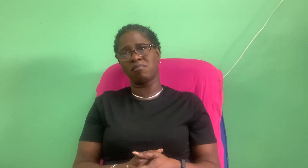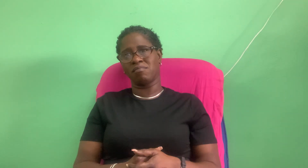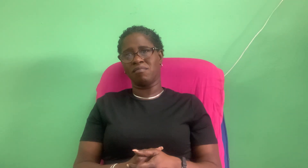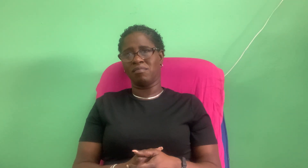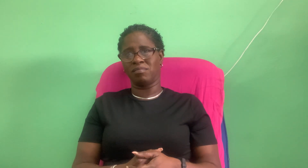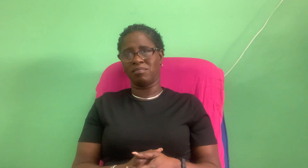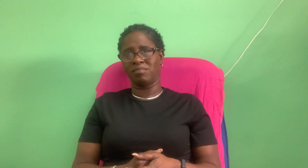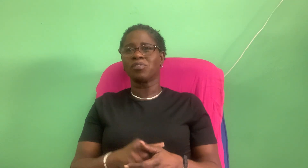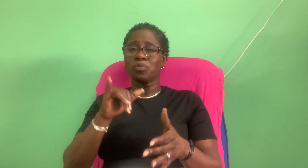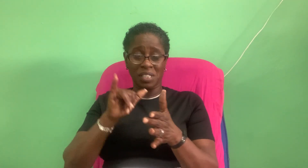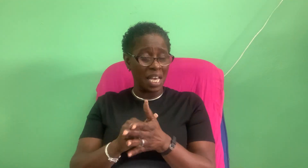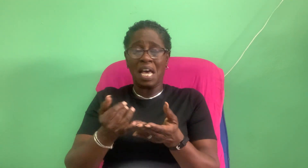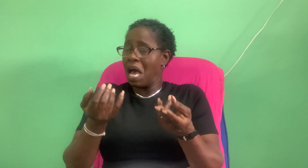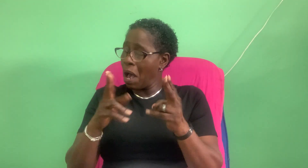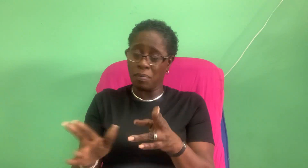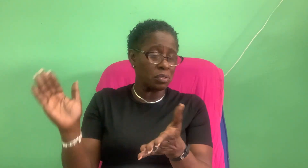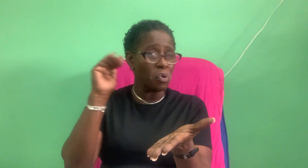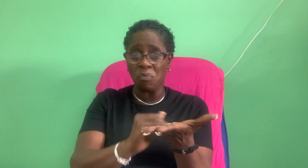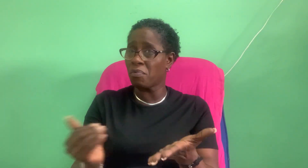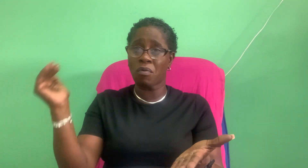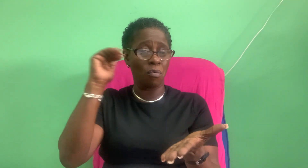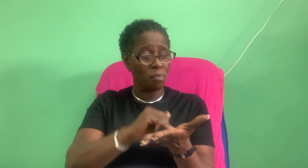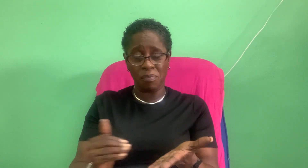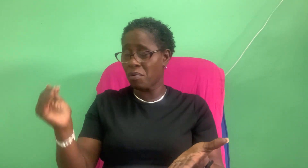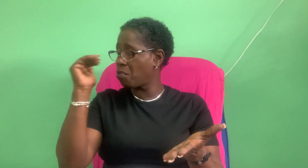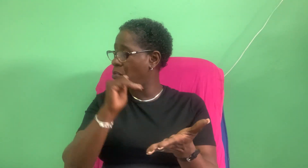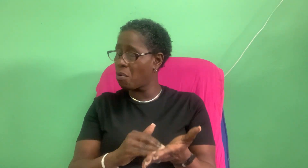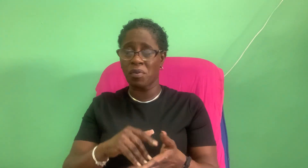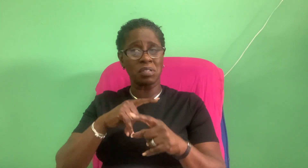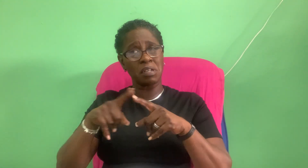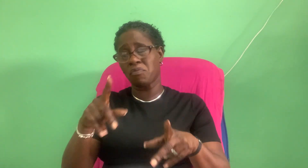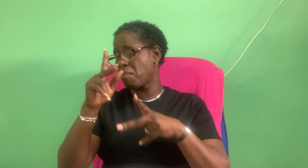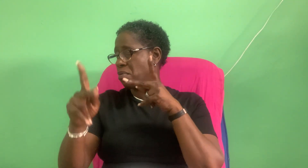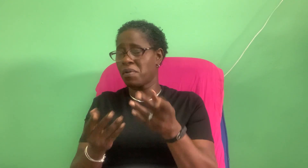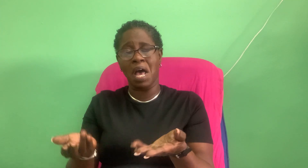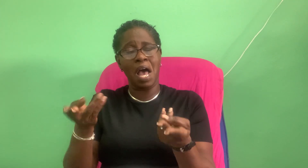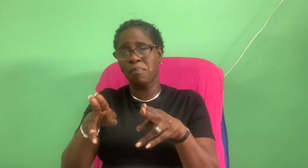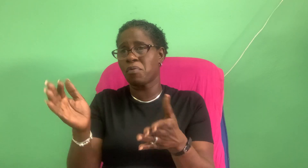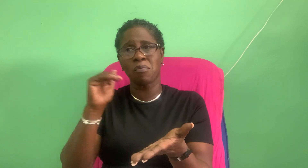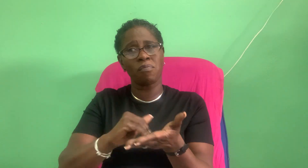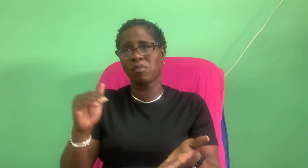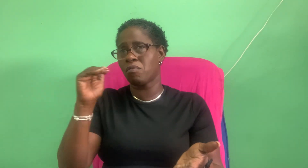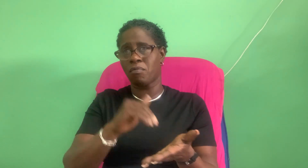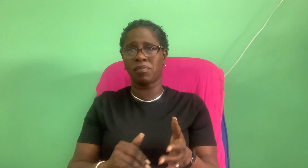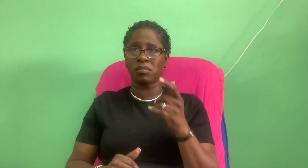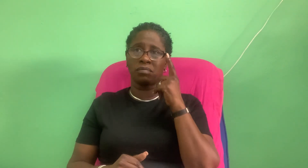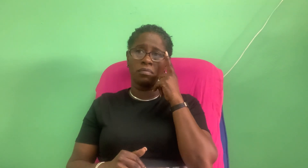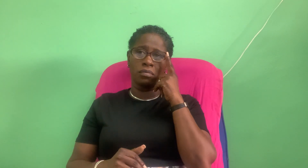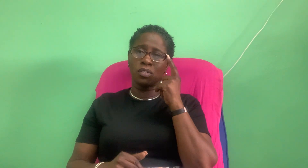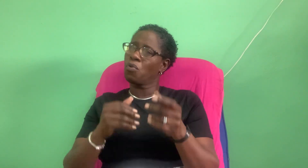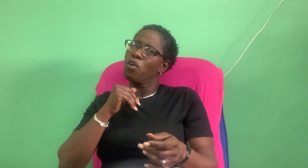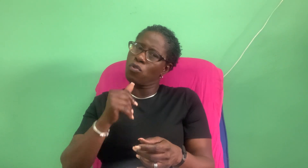family hasn't, like that is a story that we tell across the board for all of our friends. And it may not be necessarily specific to